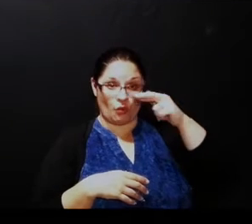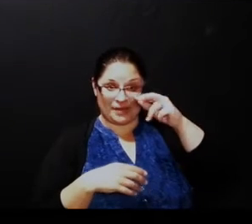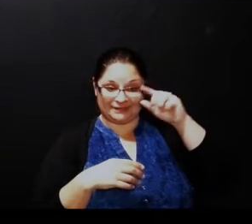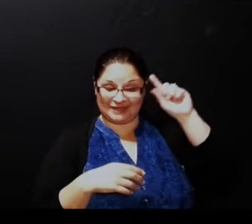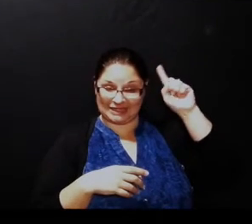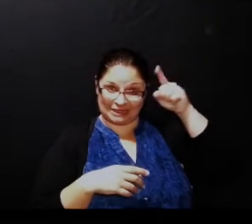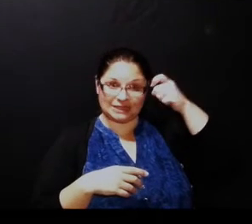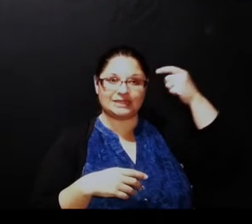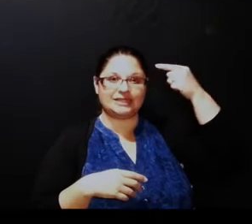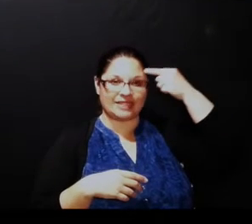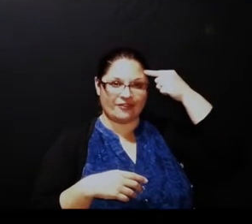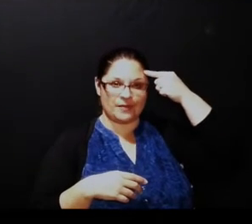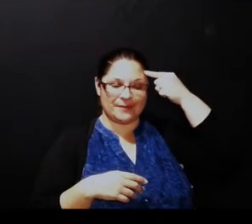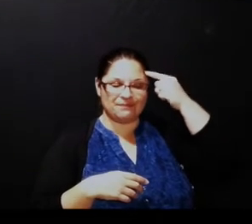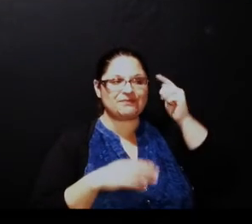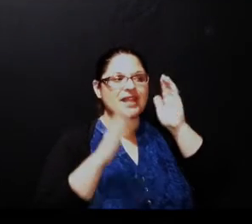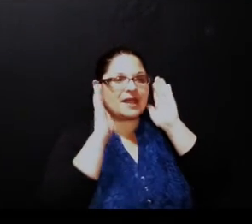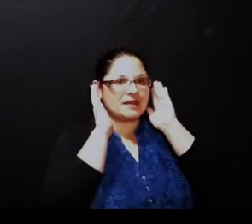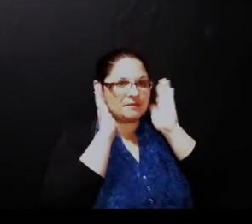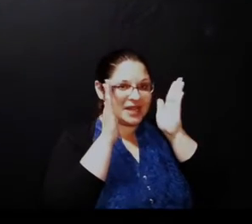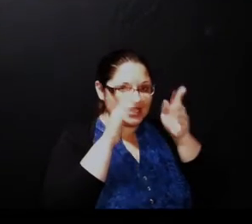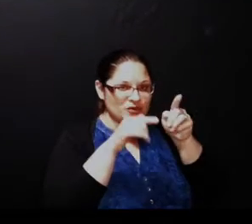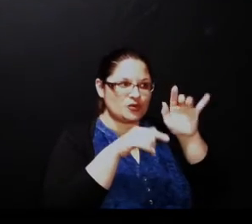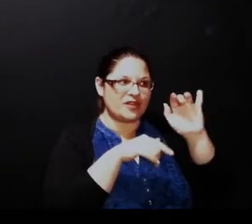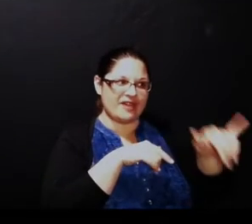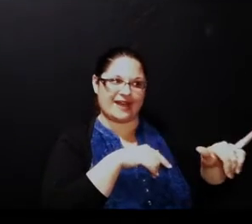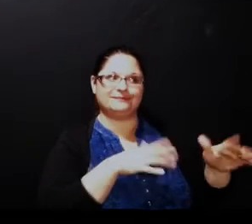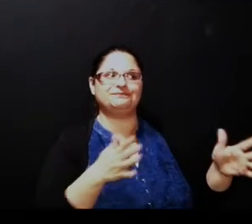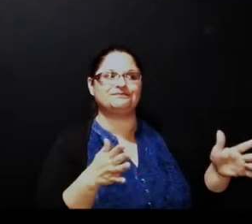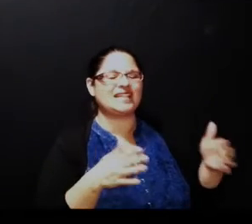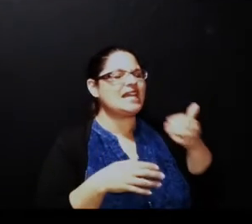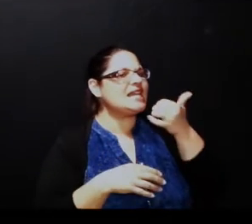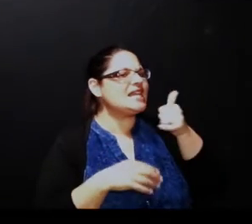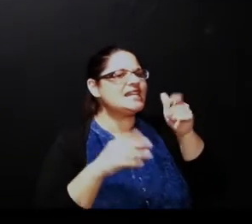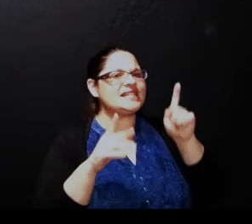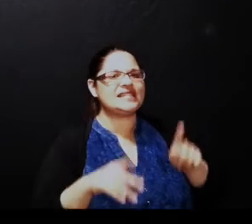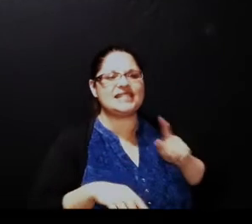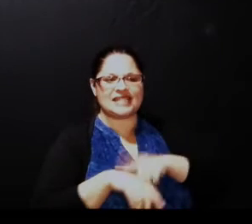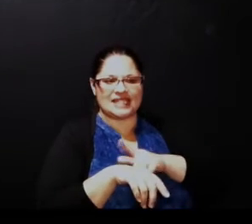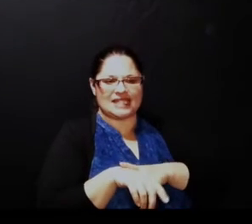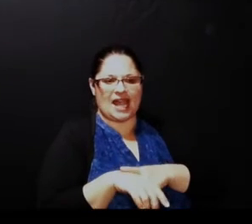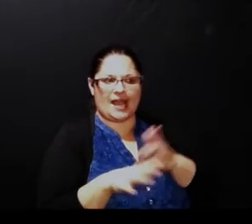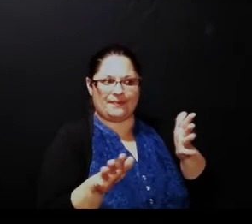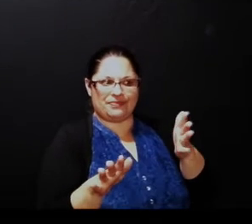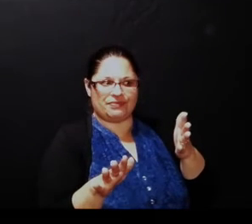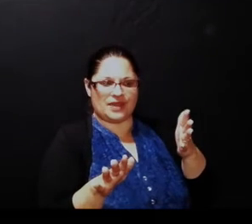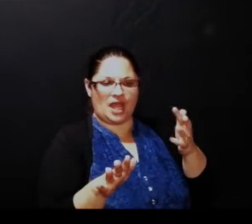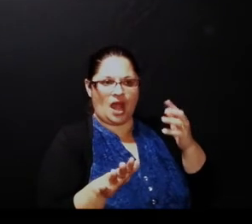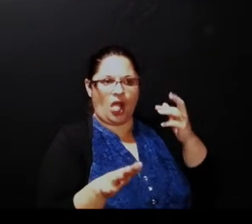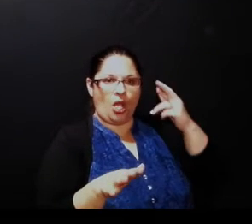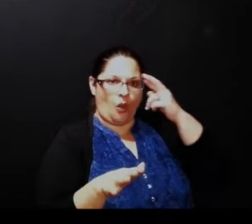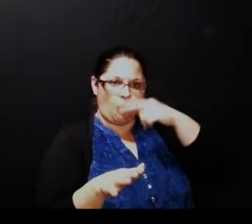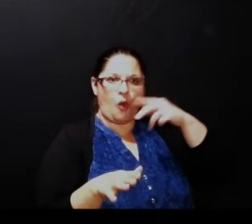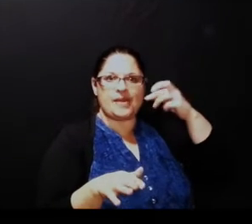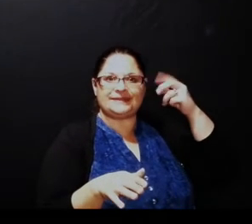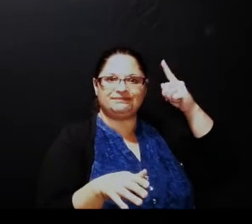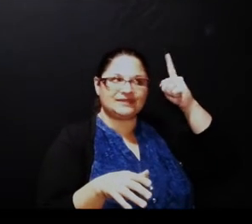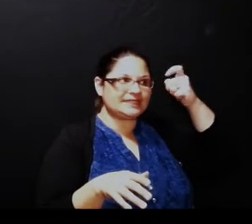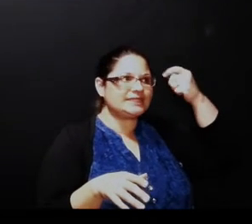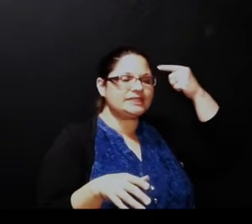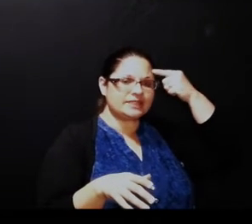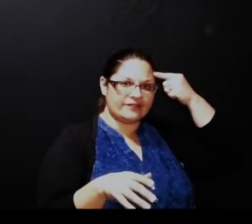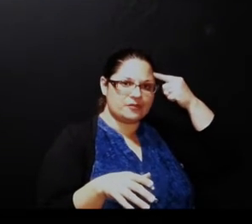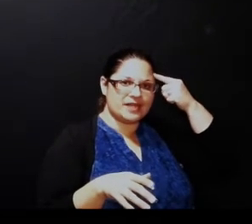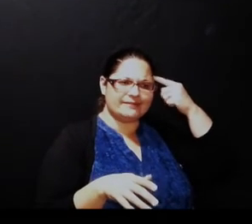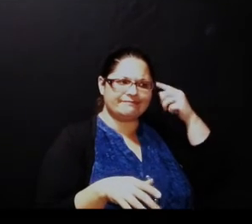watching Jesus coming into Jerusalem. Anytime that anyone would be proclaimed a king coming into the city, the Roman government was going